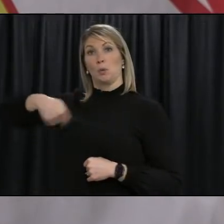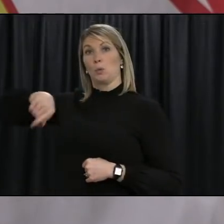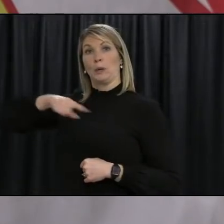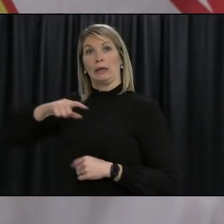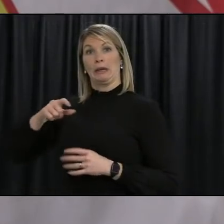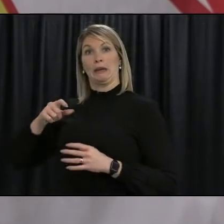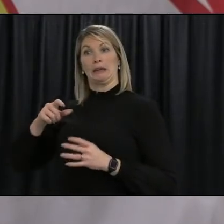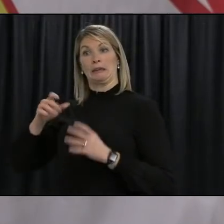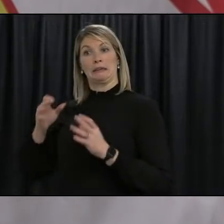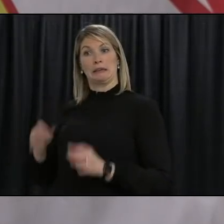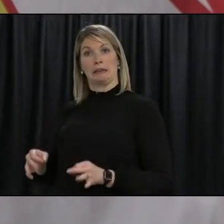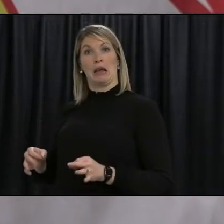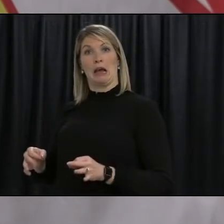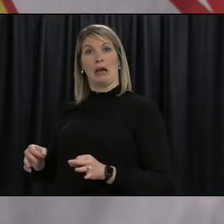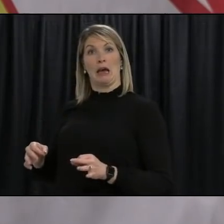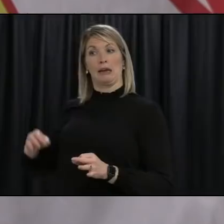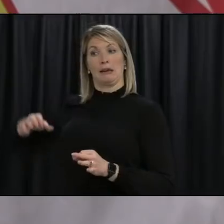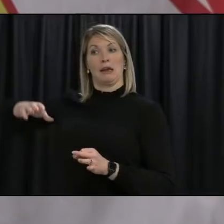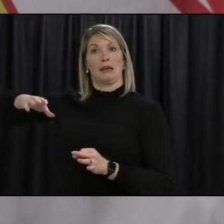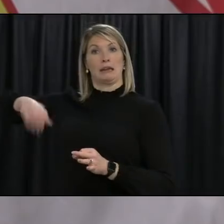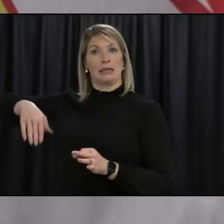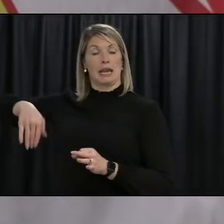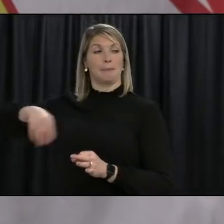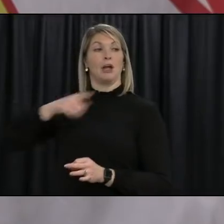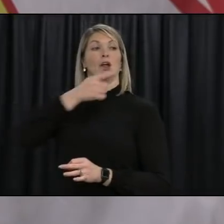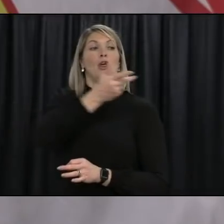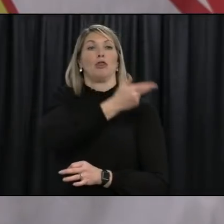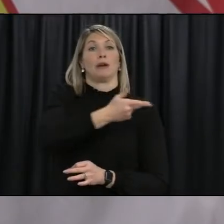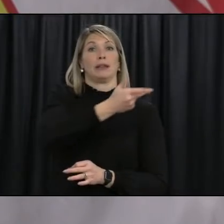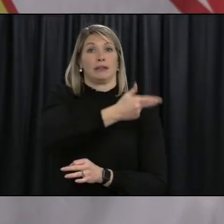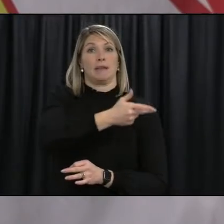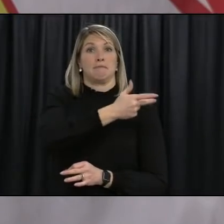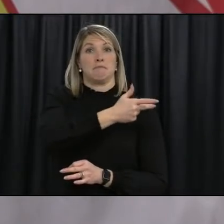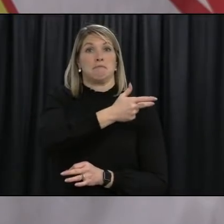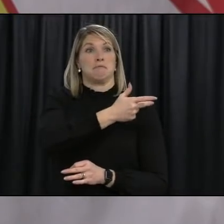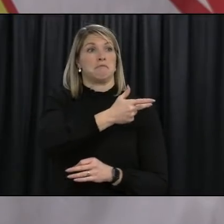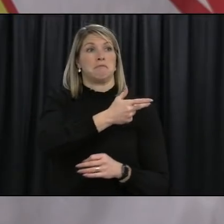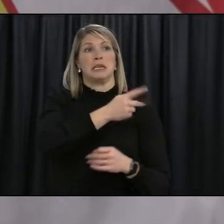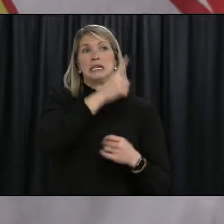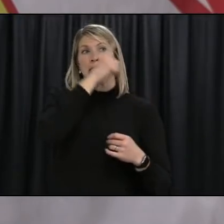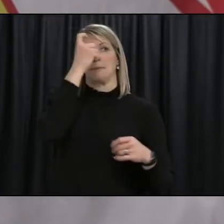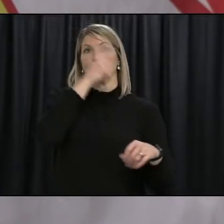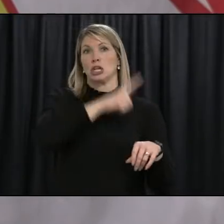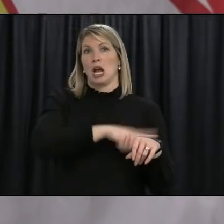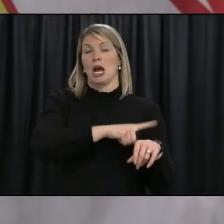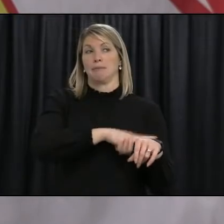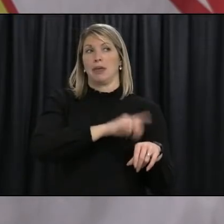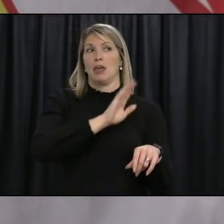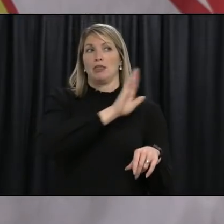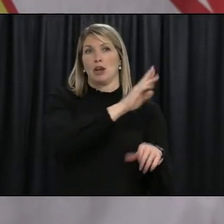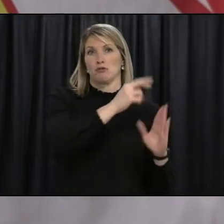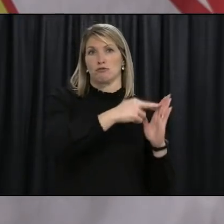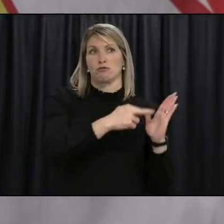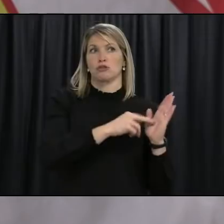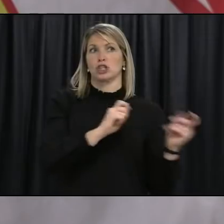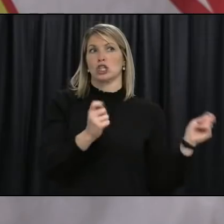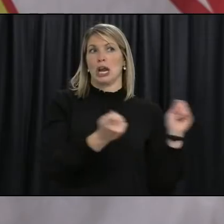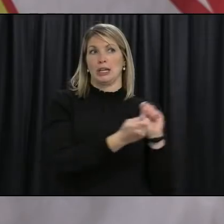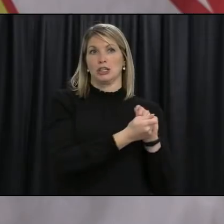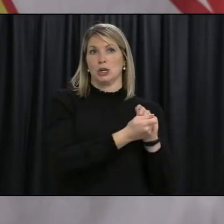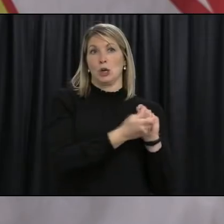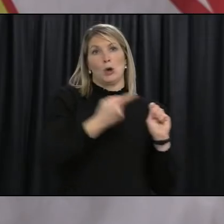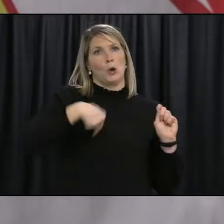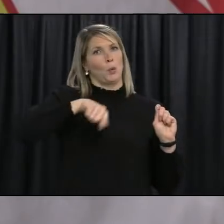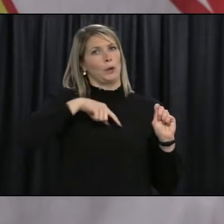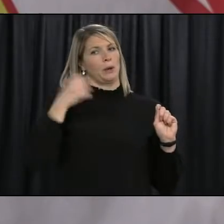provinces had made changes. New Brunswick and PEI in particular had made changes over the summer. We did not. And we had